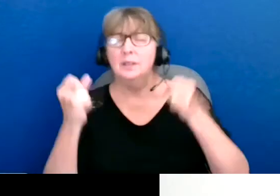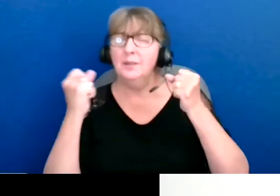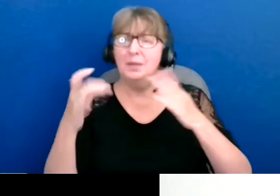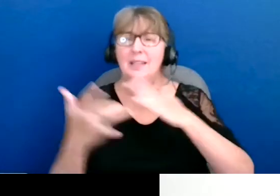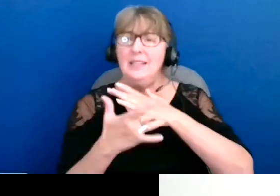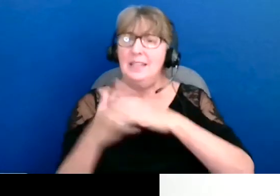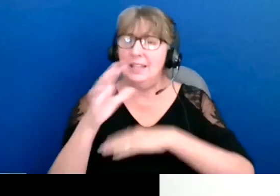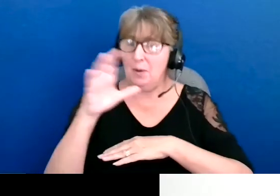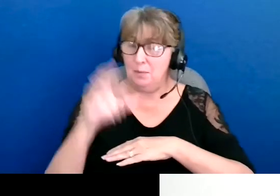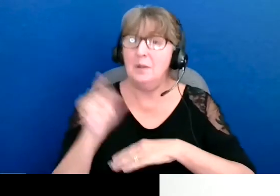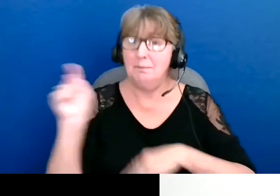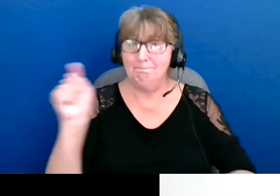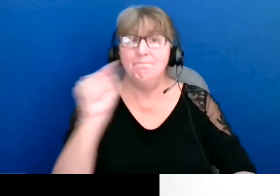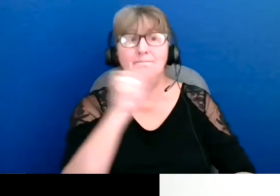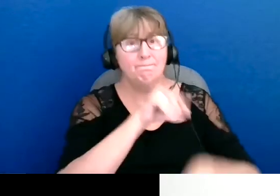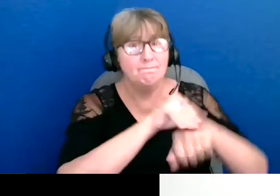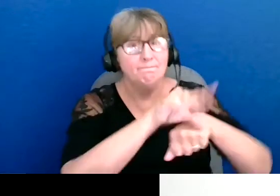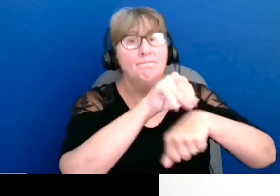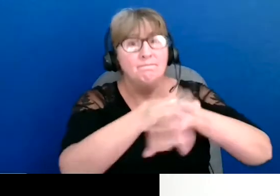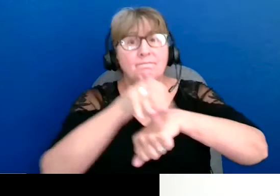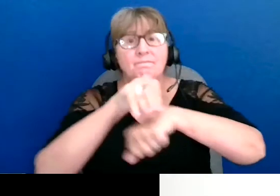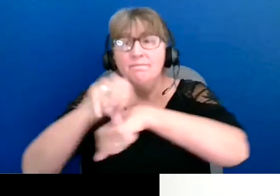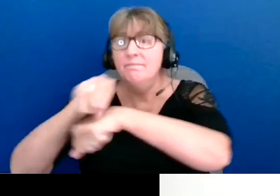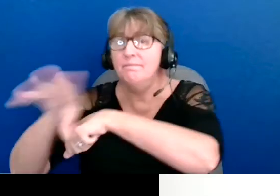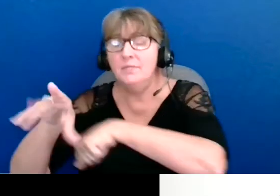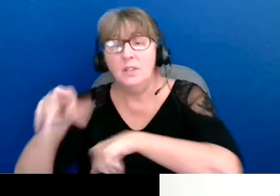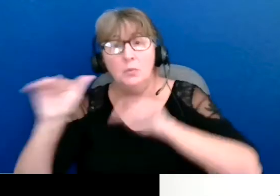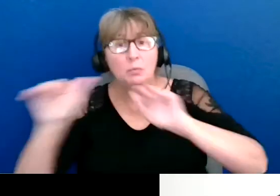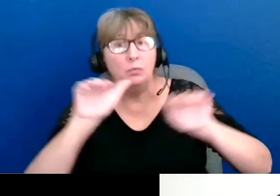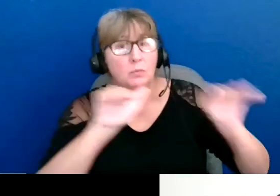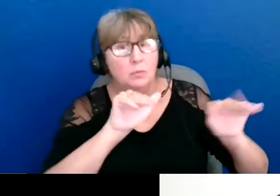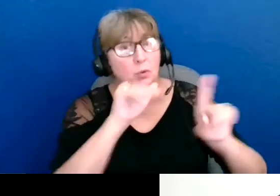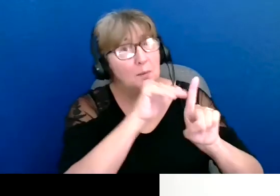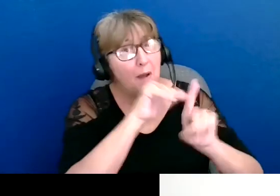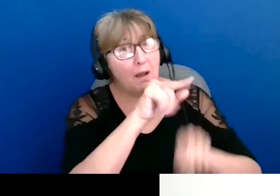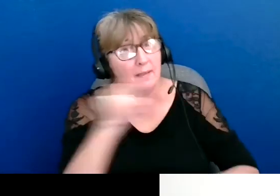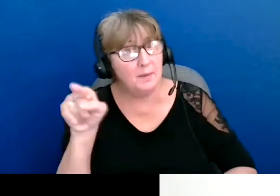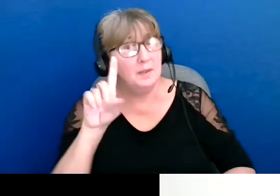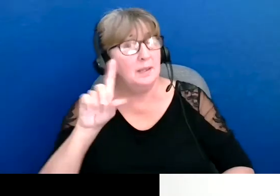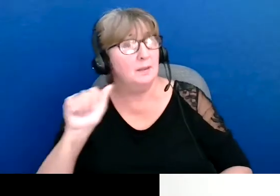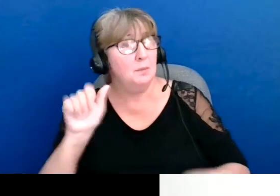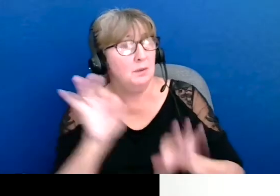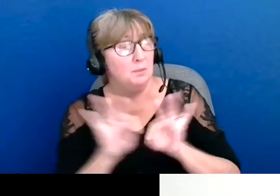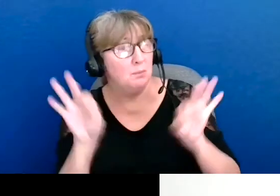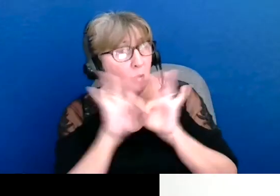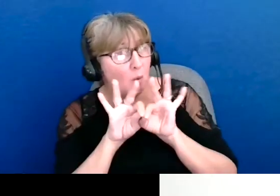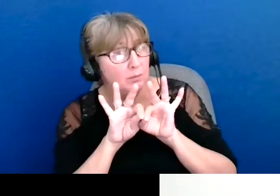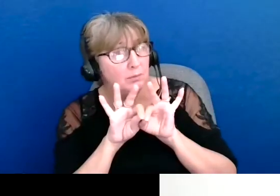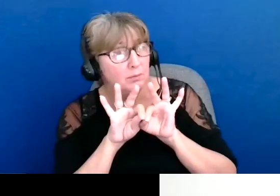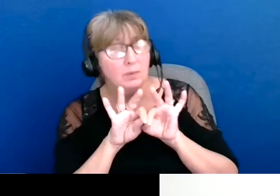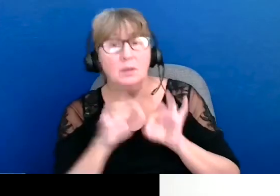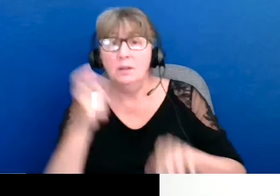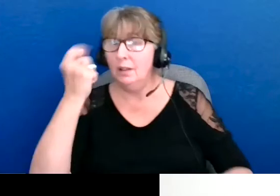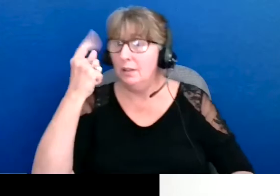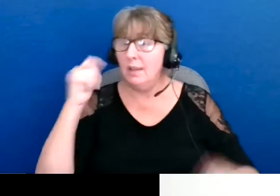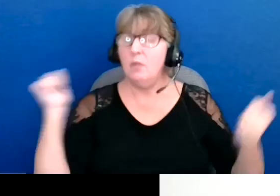to remind them disability is important. In fact, all of our bodies change as